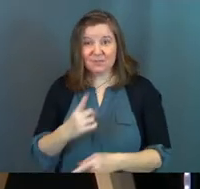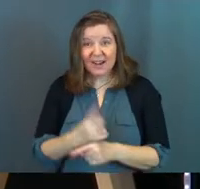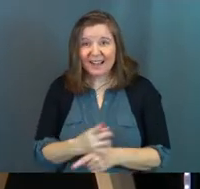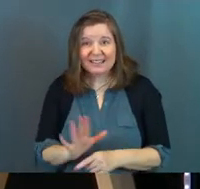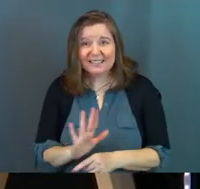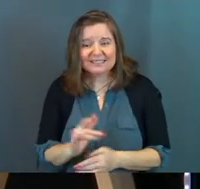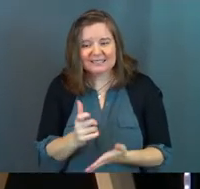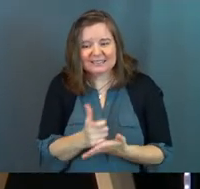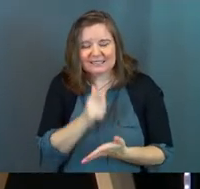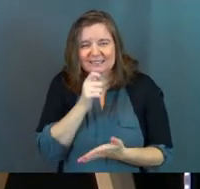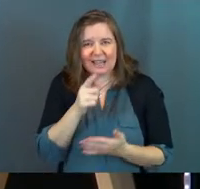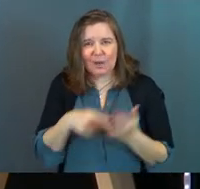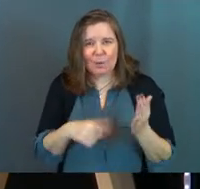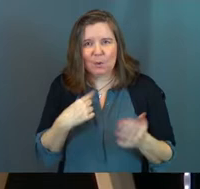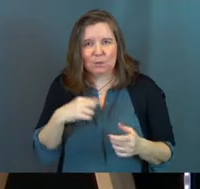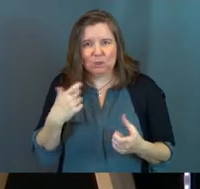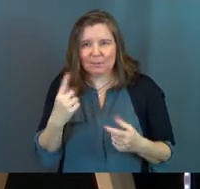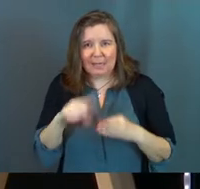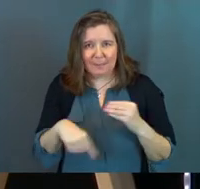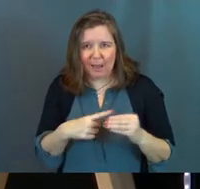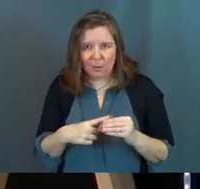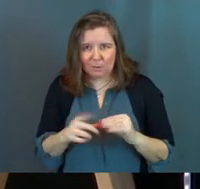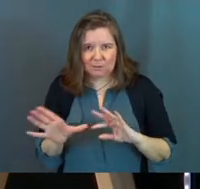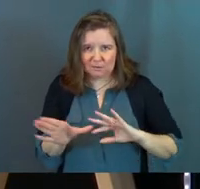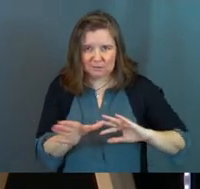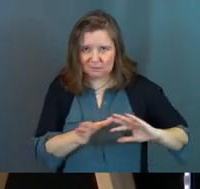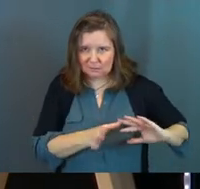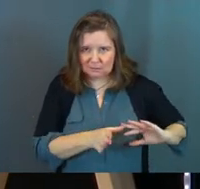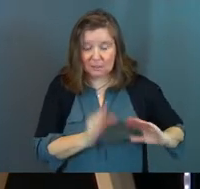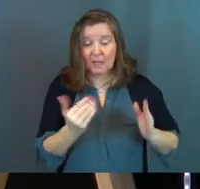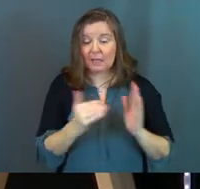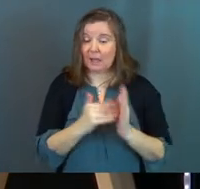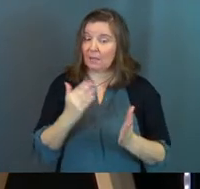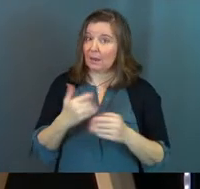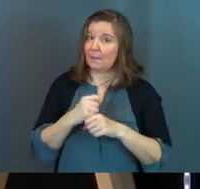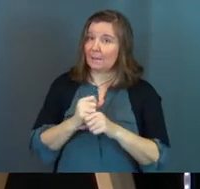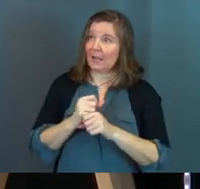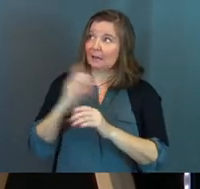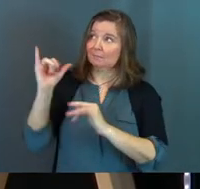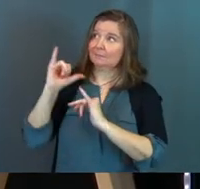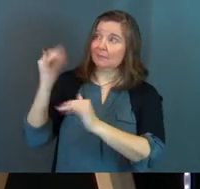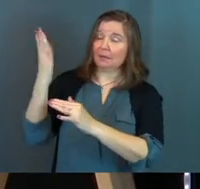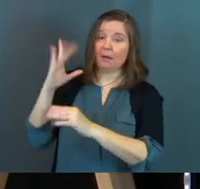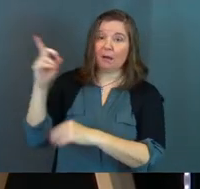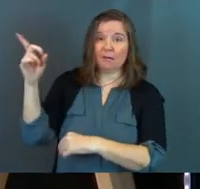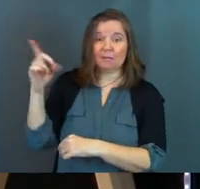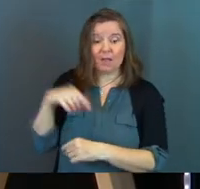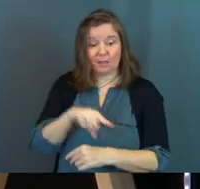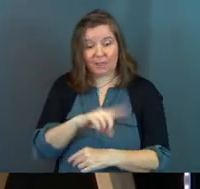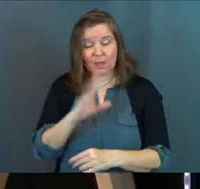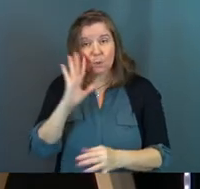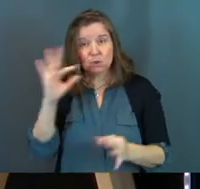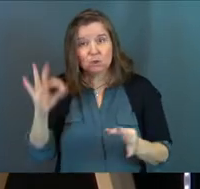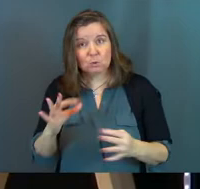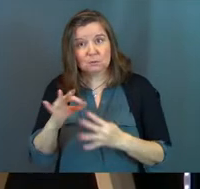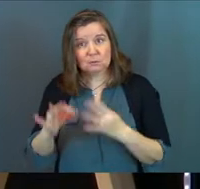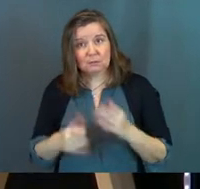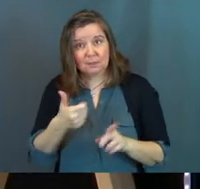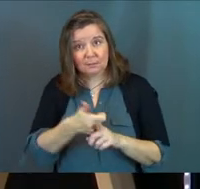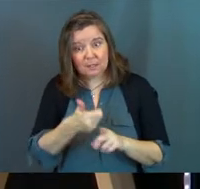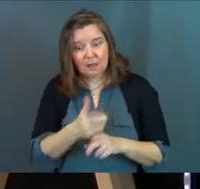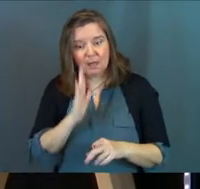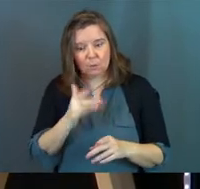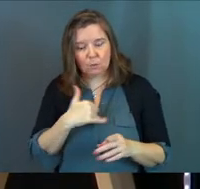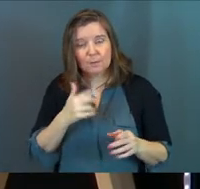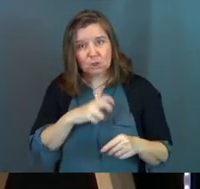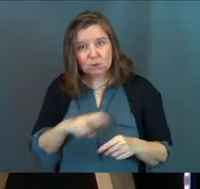Right? That's not where what we should be about. Again, they're made in the image of God, and they're going to choose. And